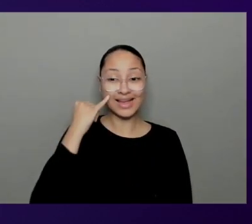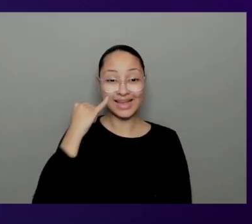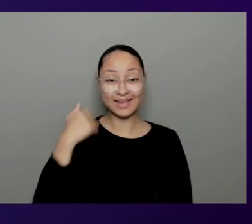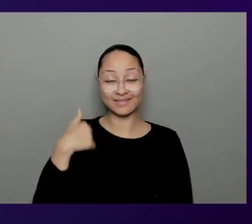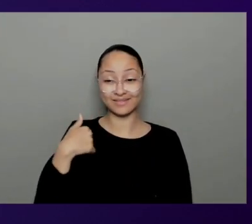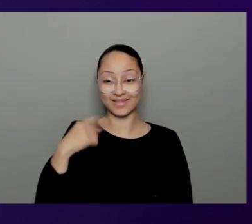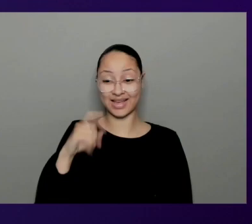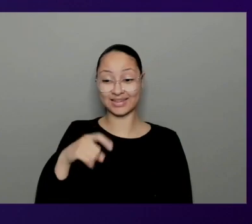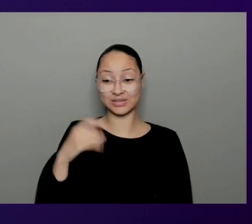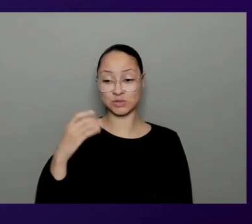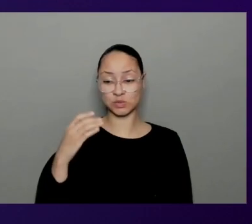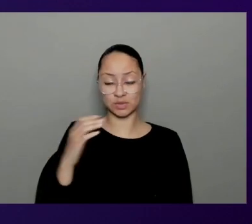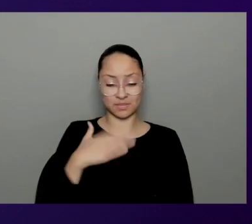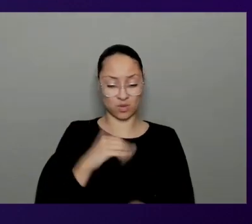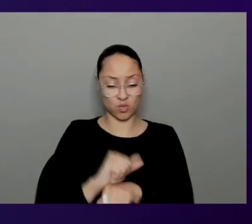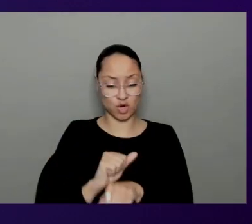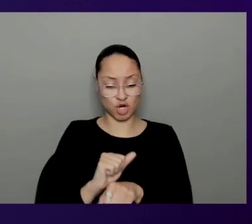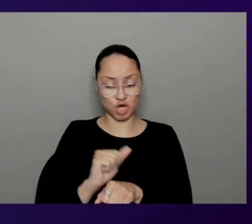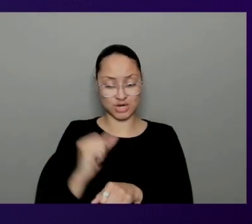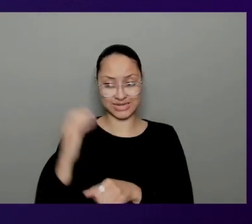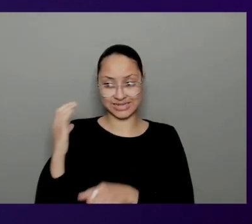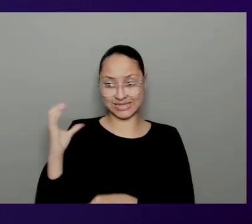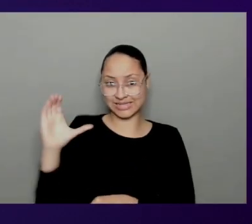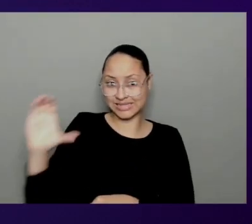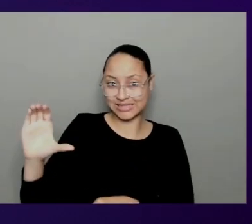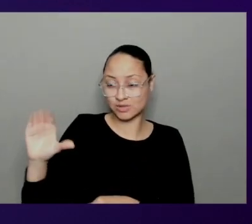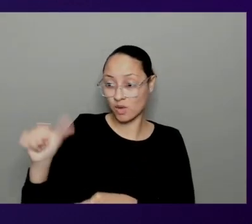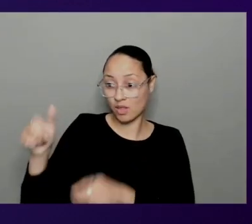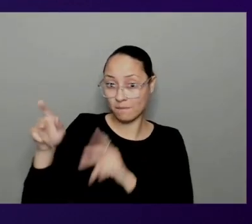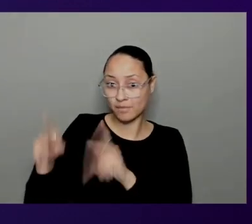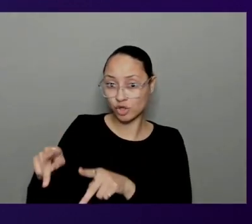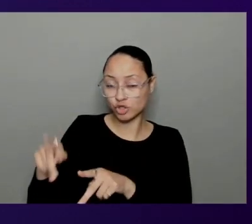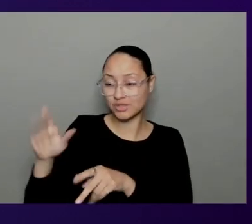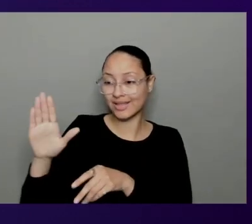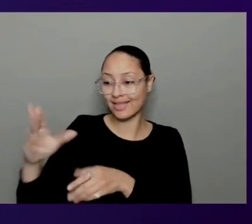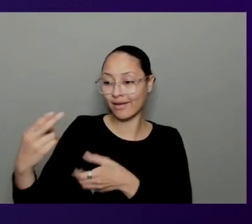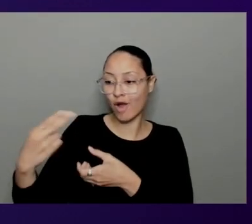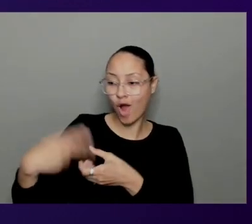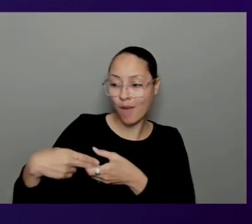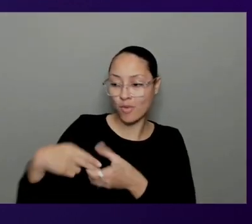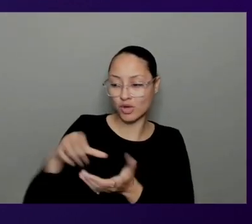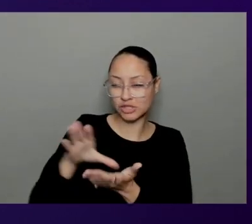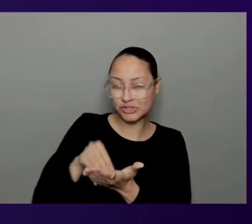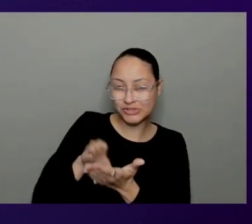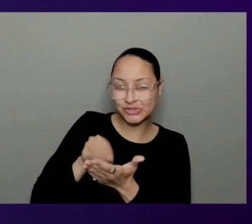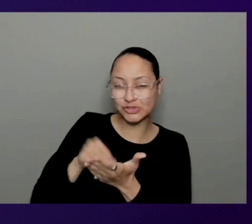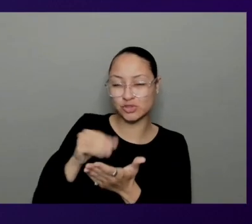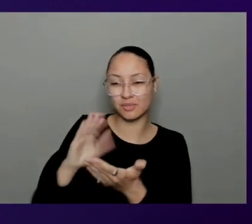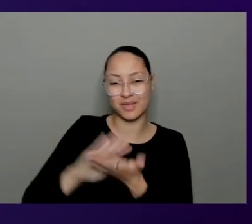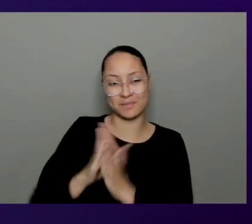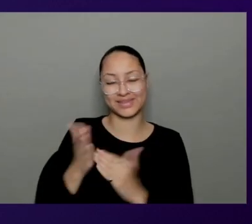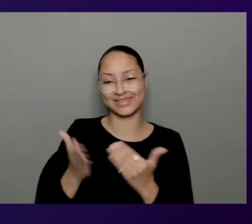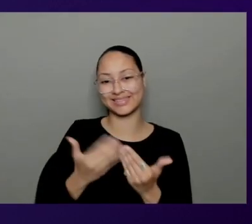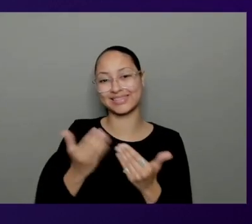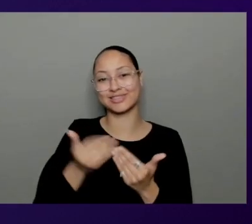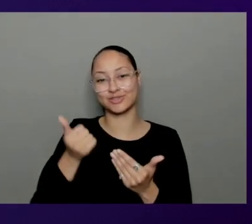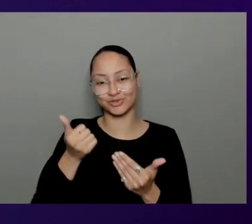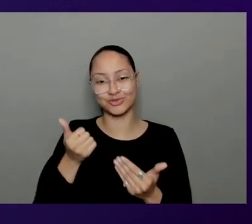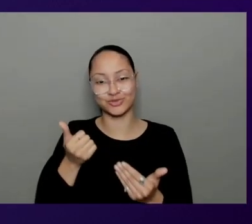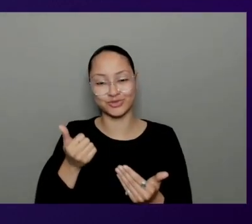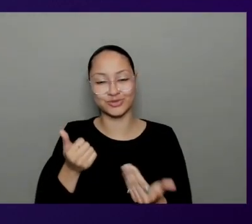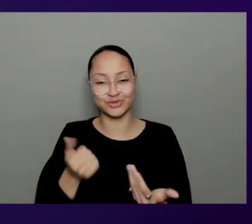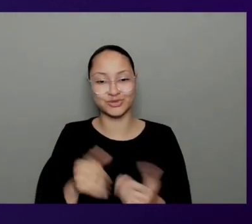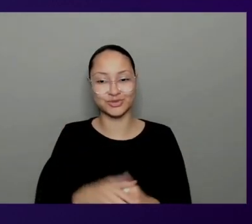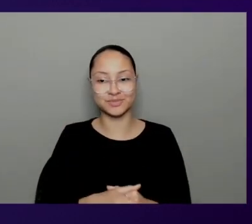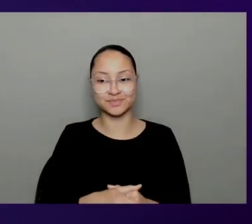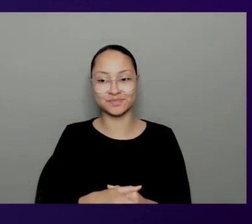have a better onboarding experience. Now, we can use Amplify CodeGen to create these typings for us, which is something that we'll see later